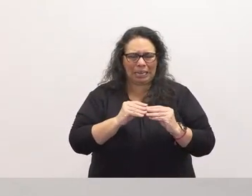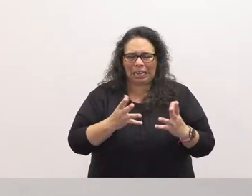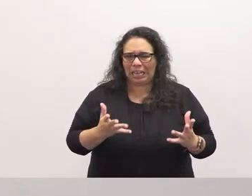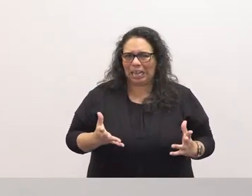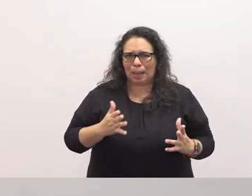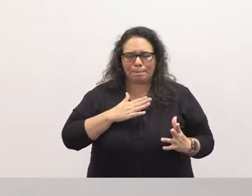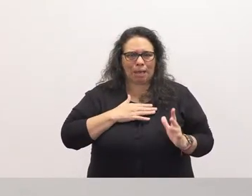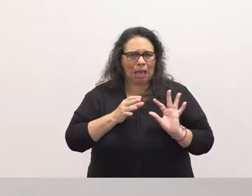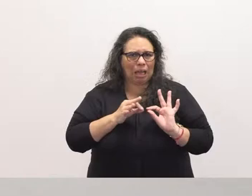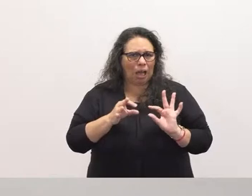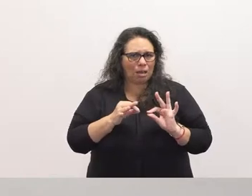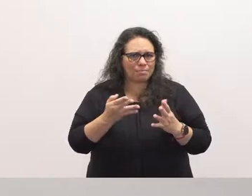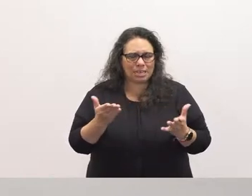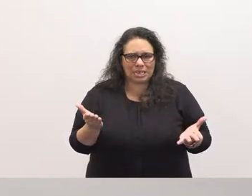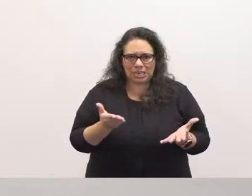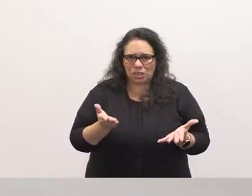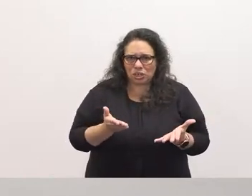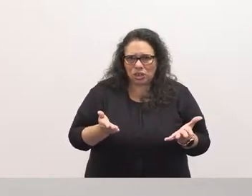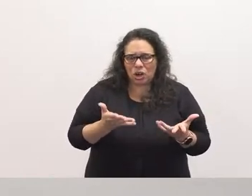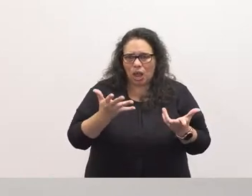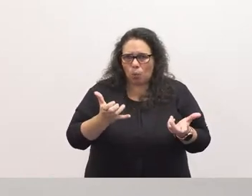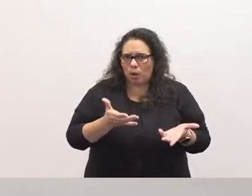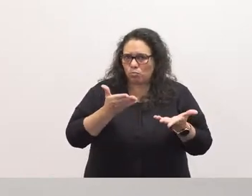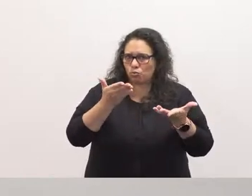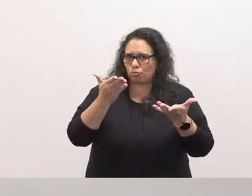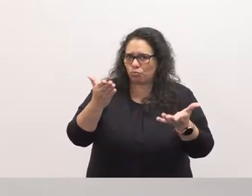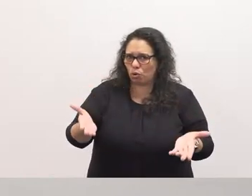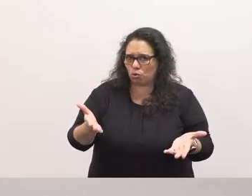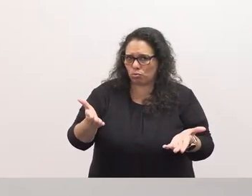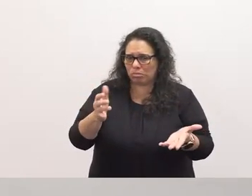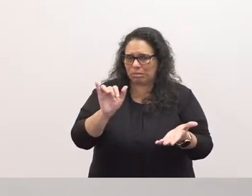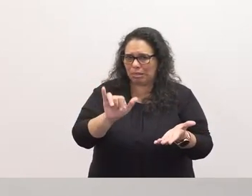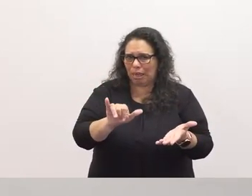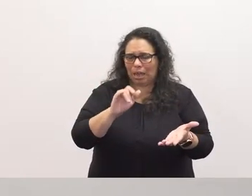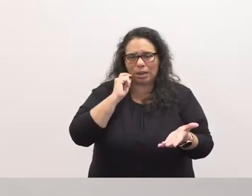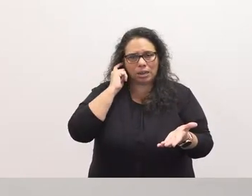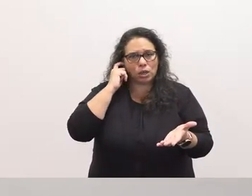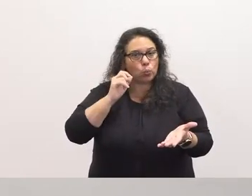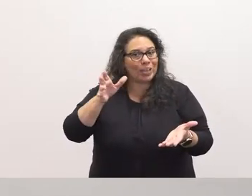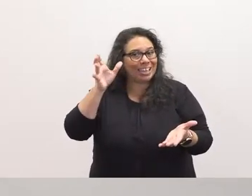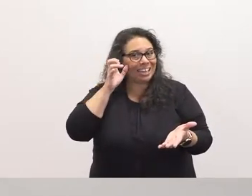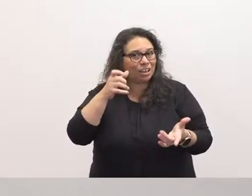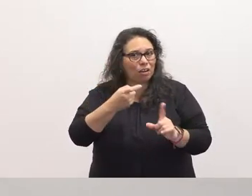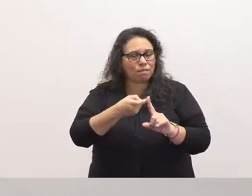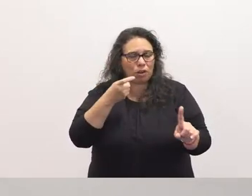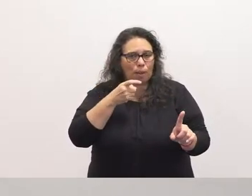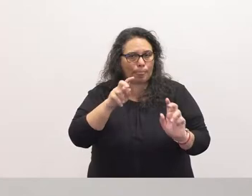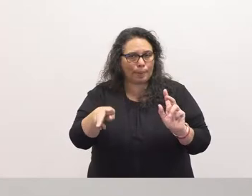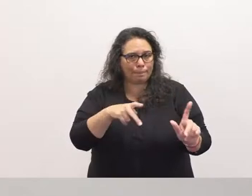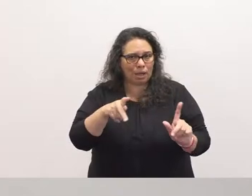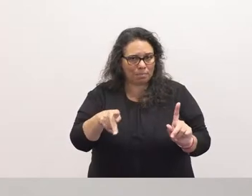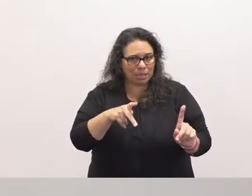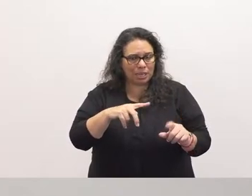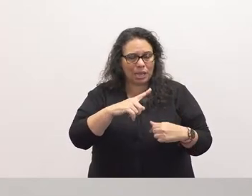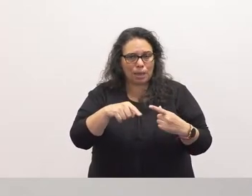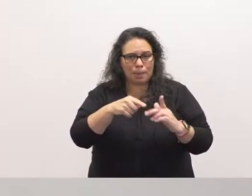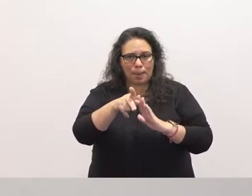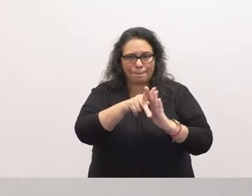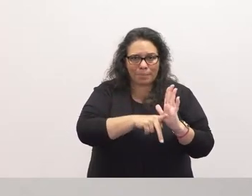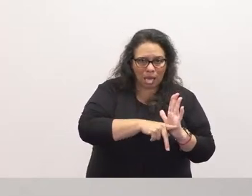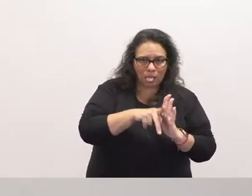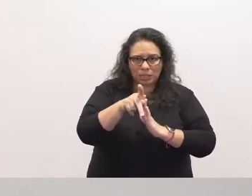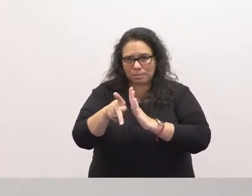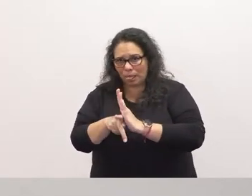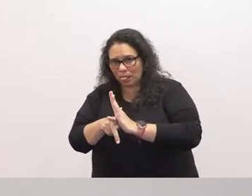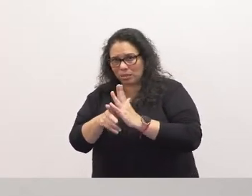my comment here is that I want to propose that we hear from the public regarding policy or